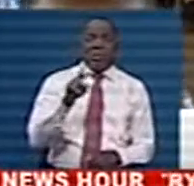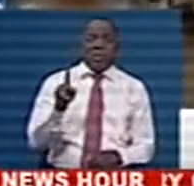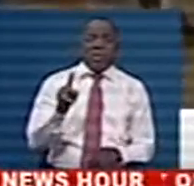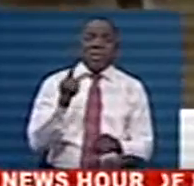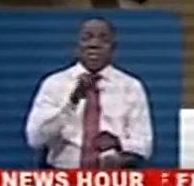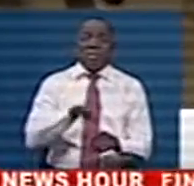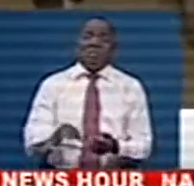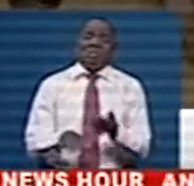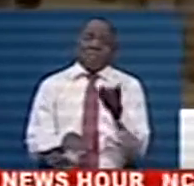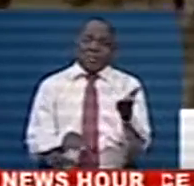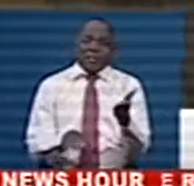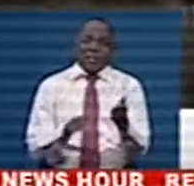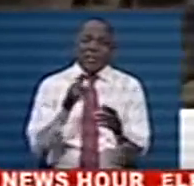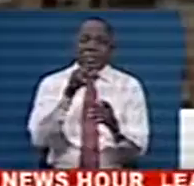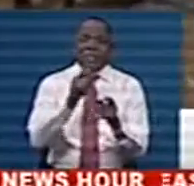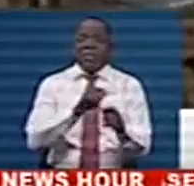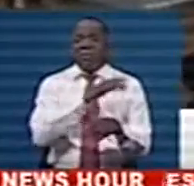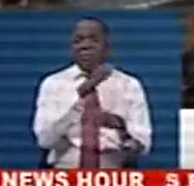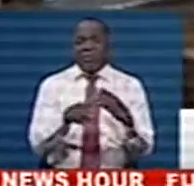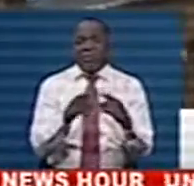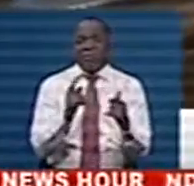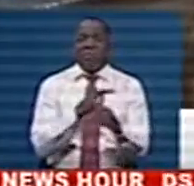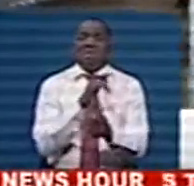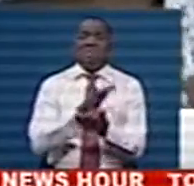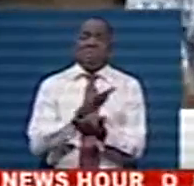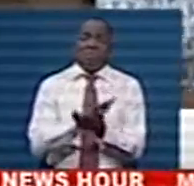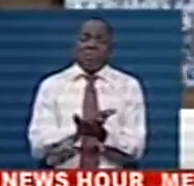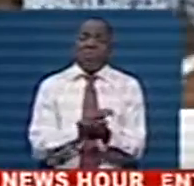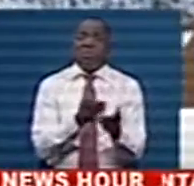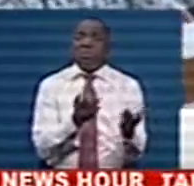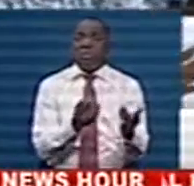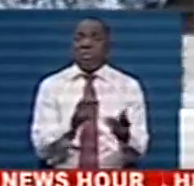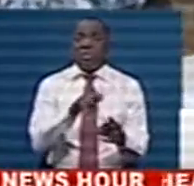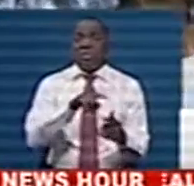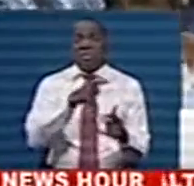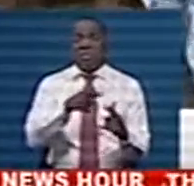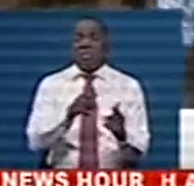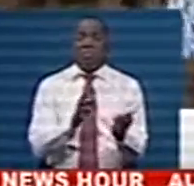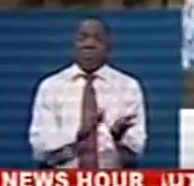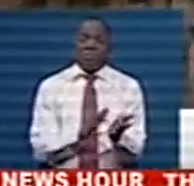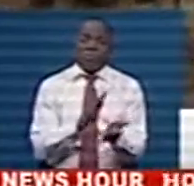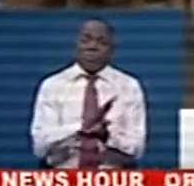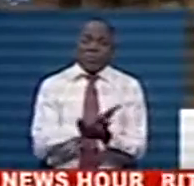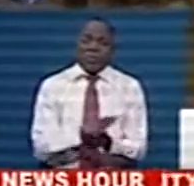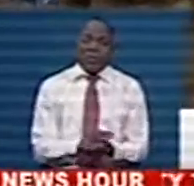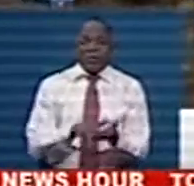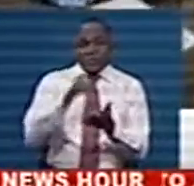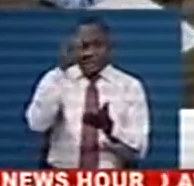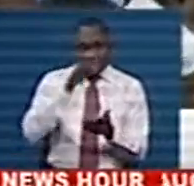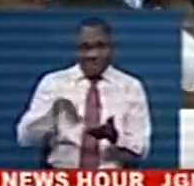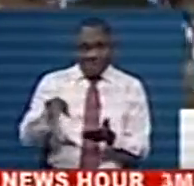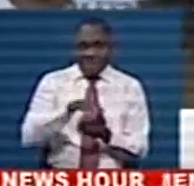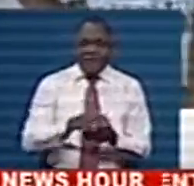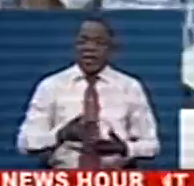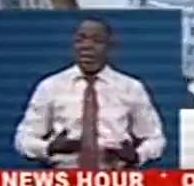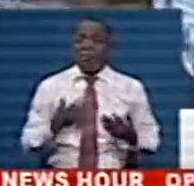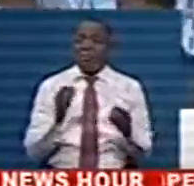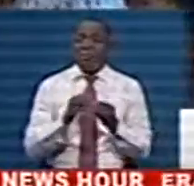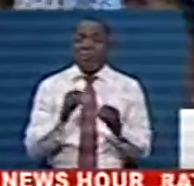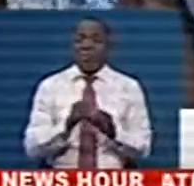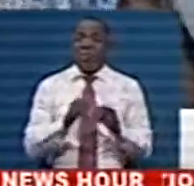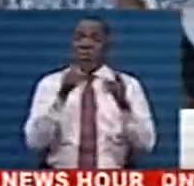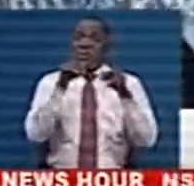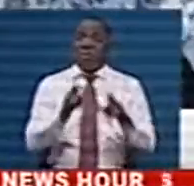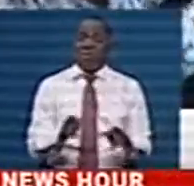131 candidates had finished writing the first paper and were waiting for the next paper. The students were excited about the